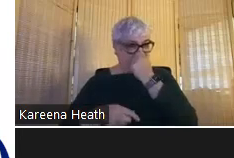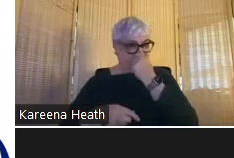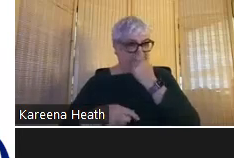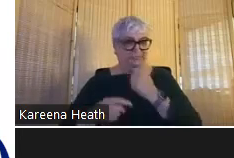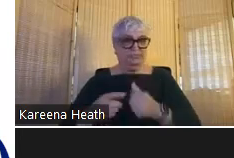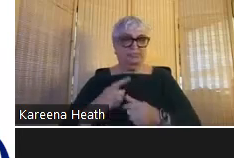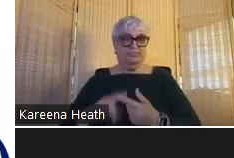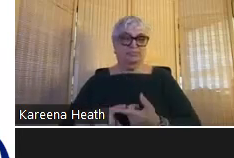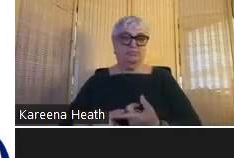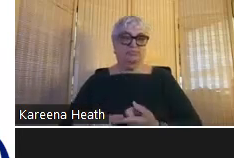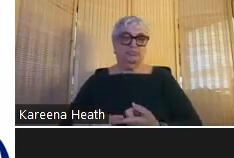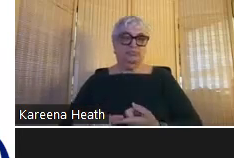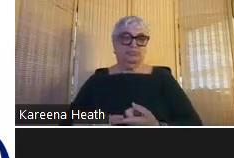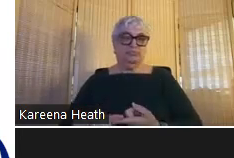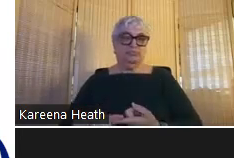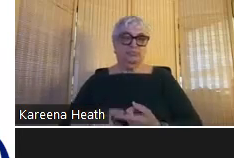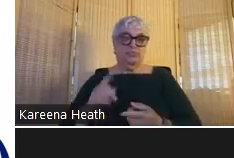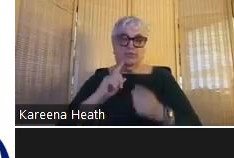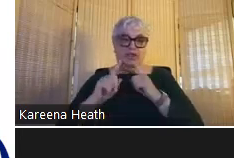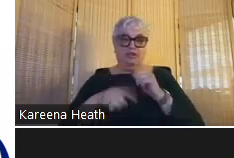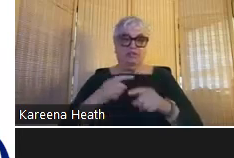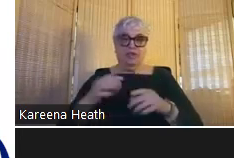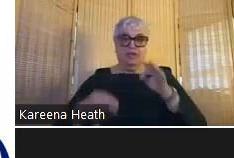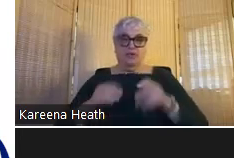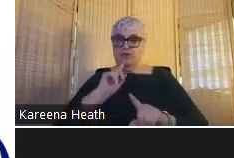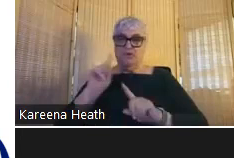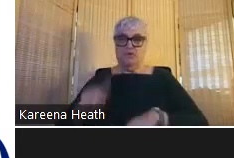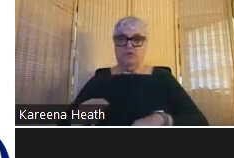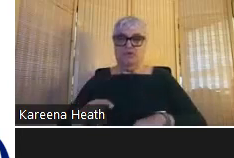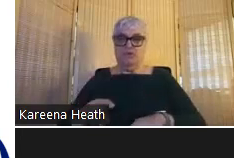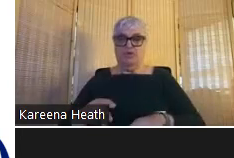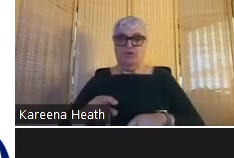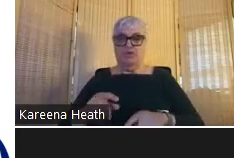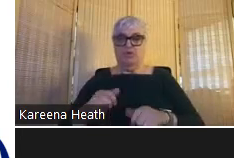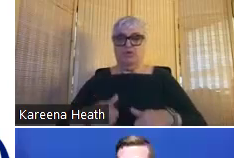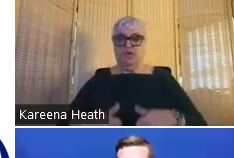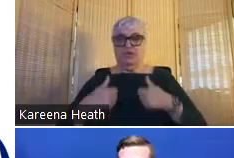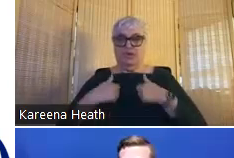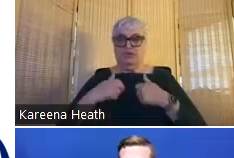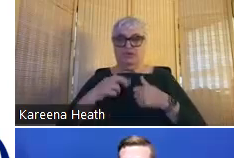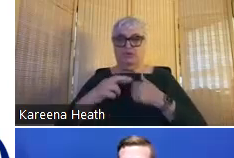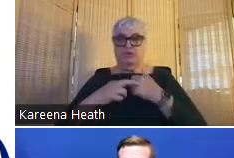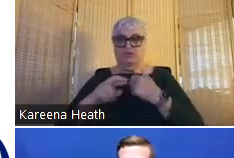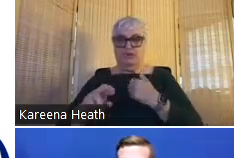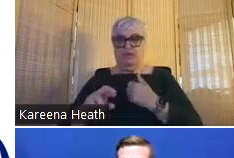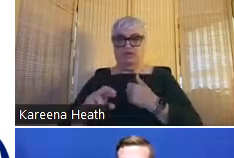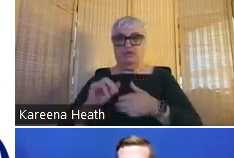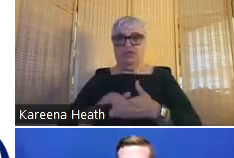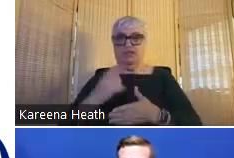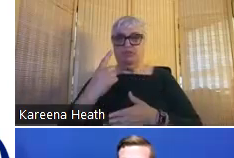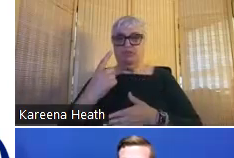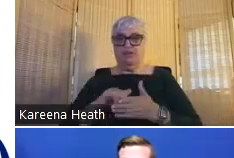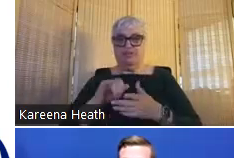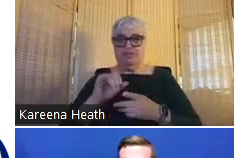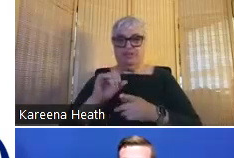is a portion that speaks to court-ordered residential referrals. This is one of the situations